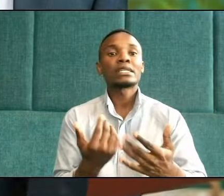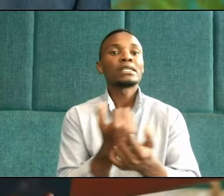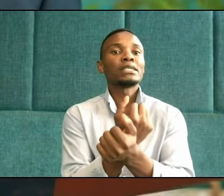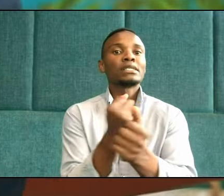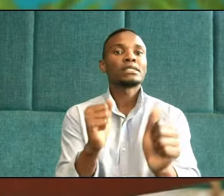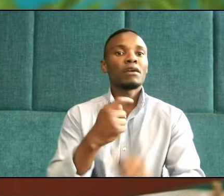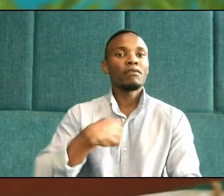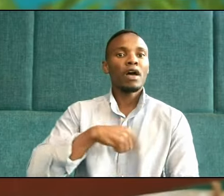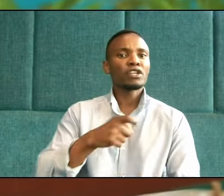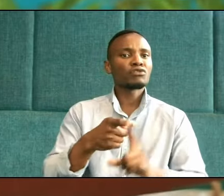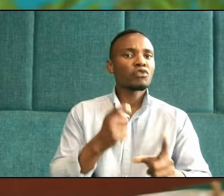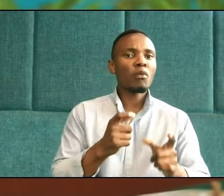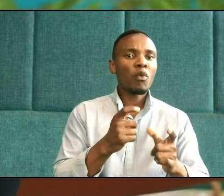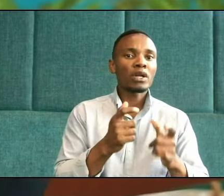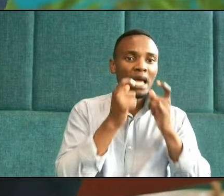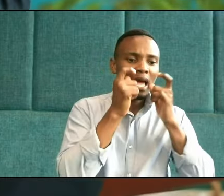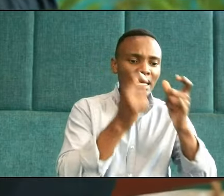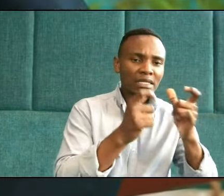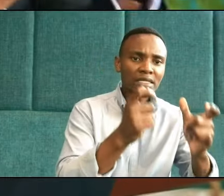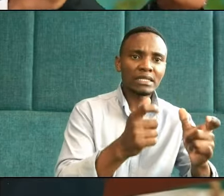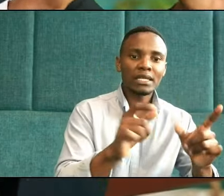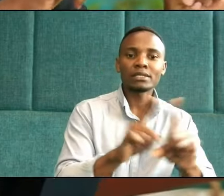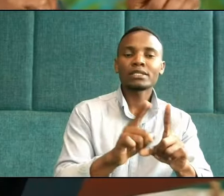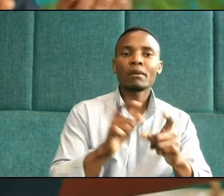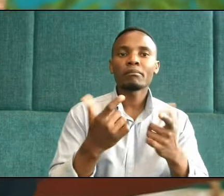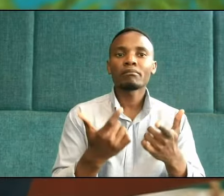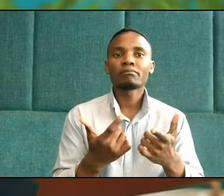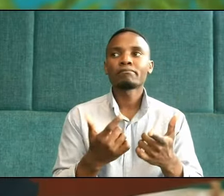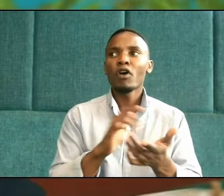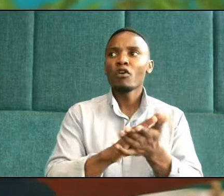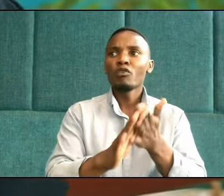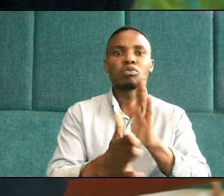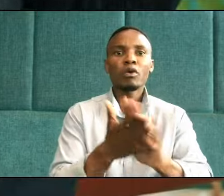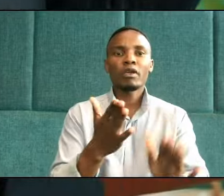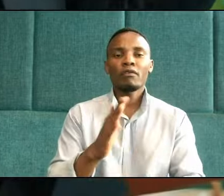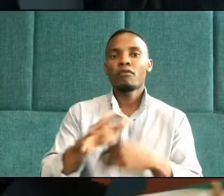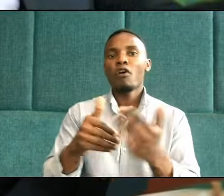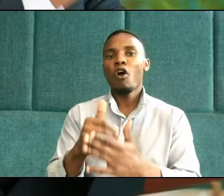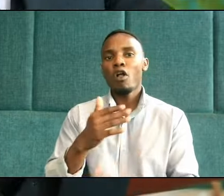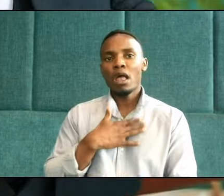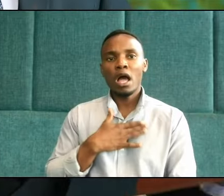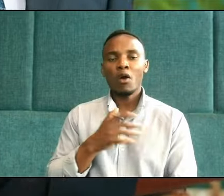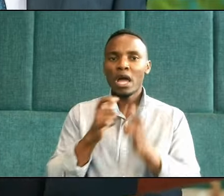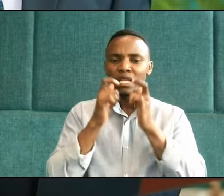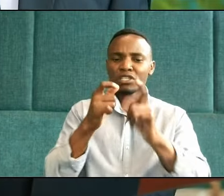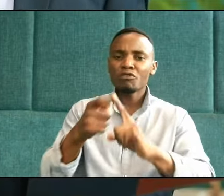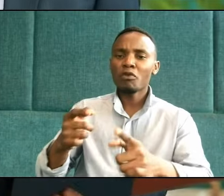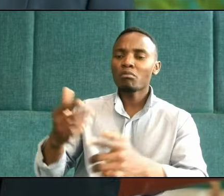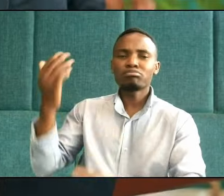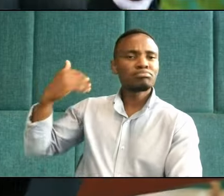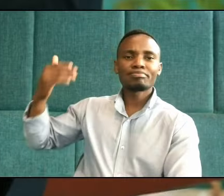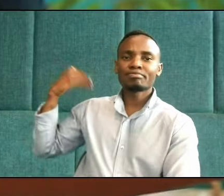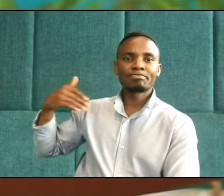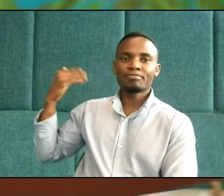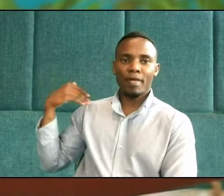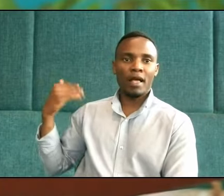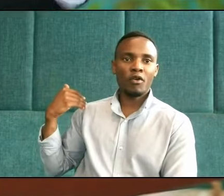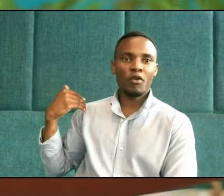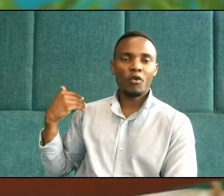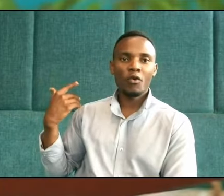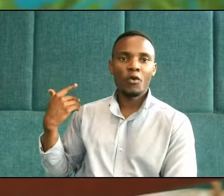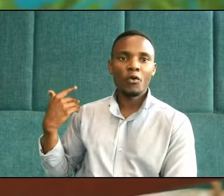Eden and justify all those who died under the Old Testament dispensation. And it